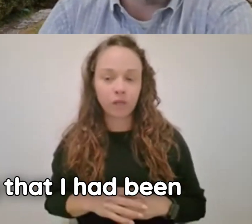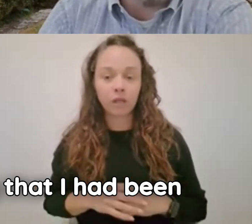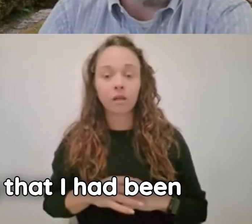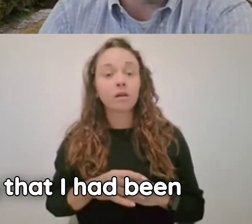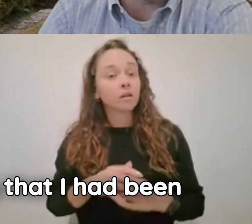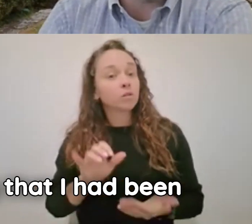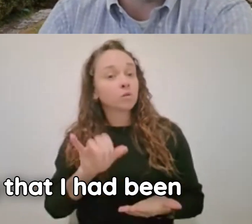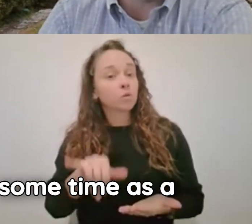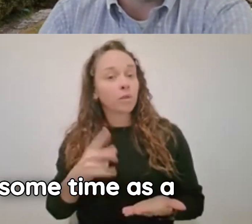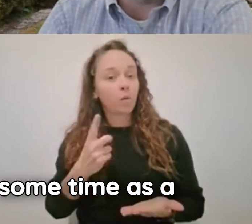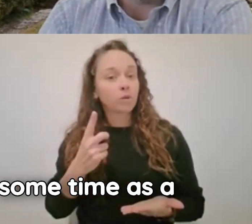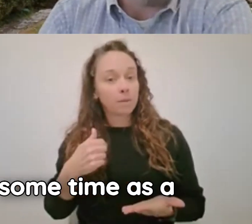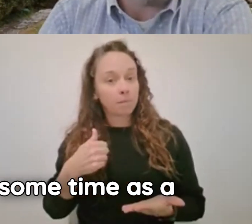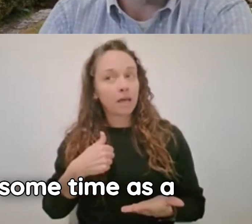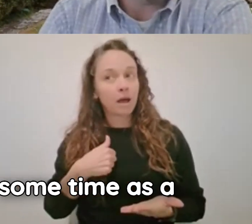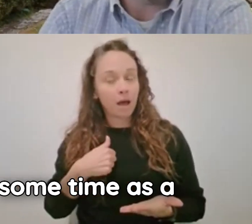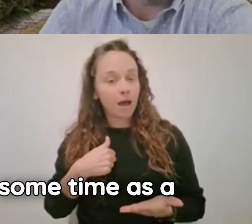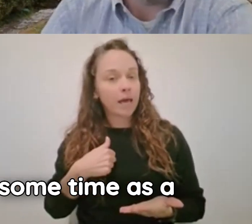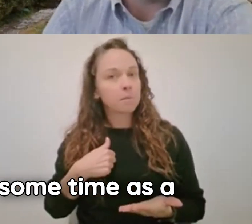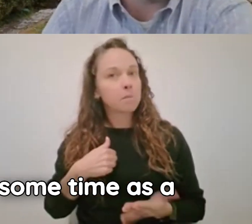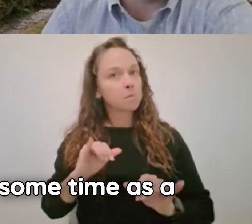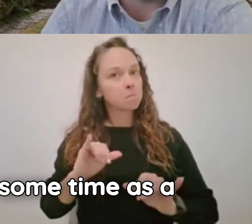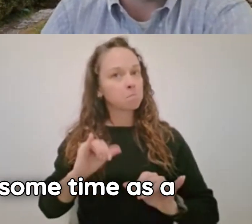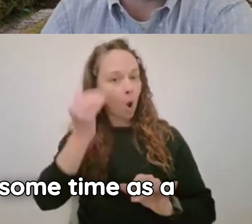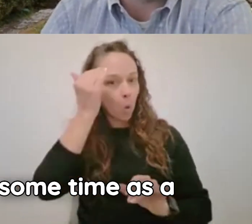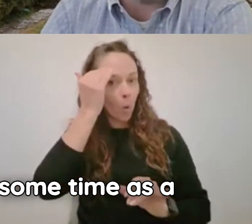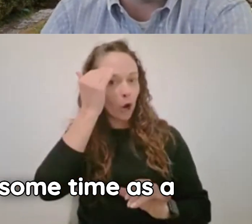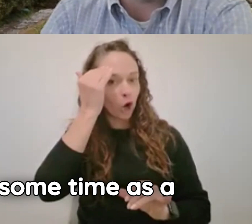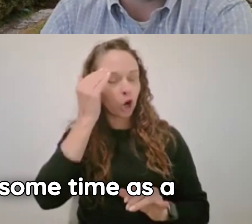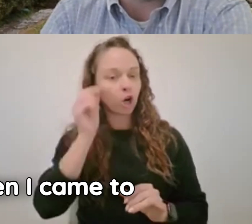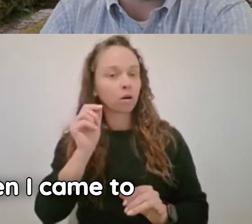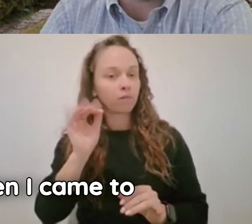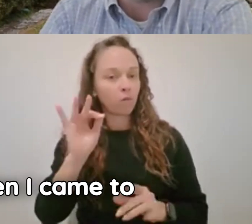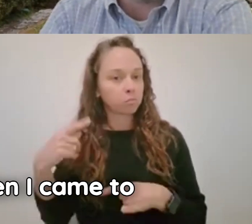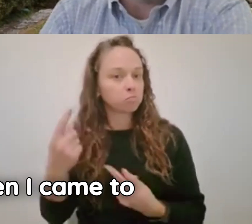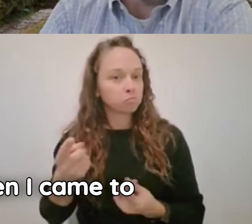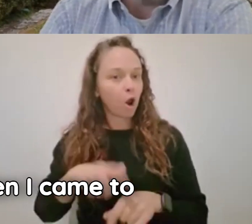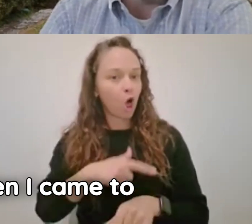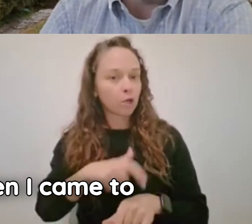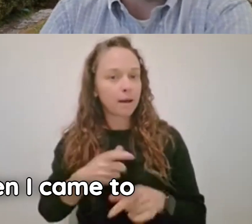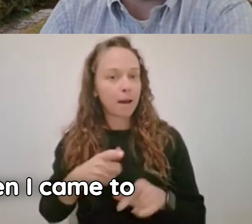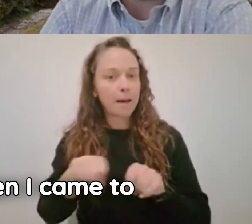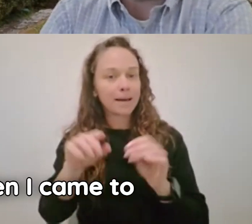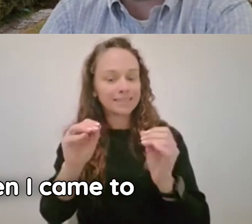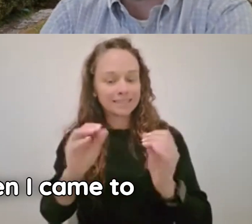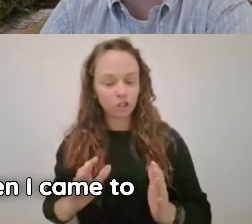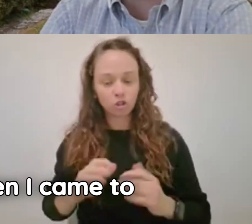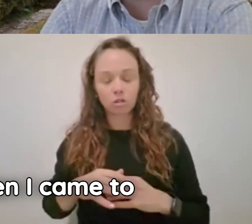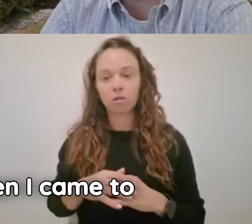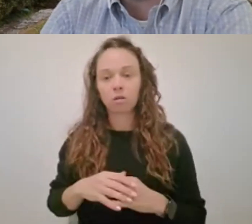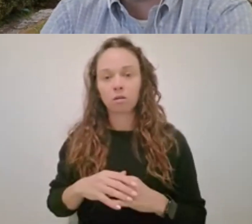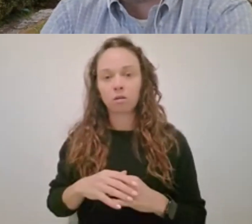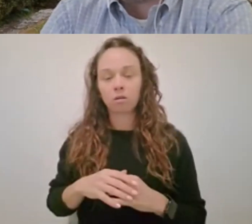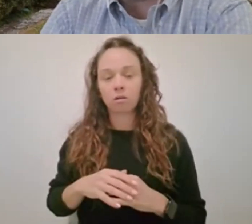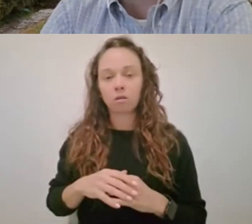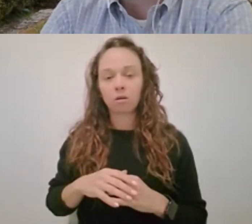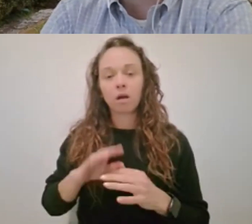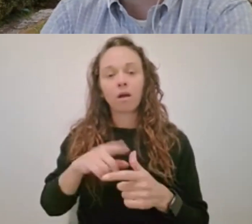was something that I had been really aware of for quite some time as a teacher. And then when I came